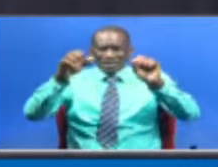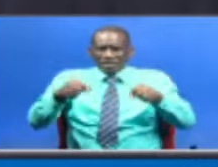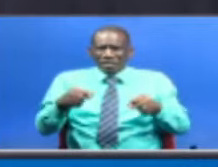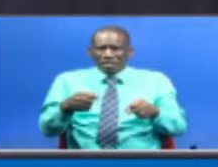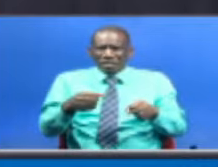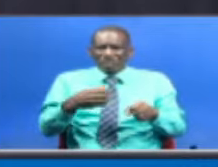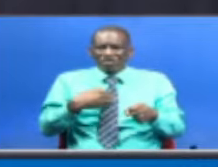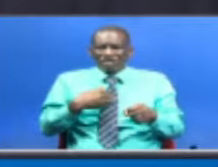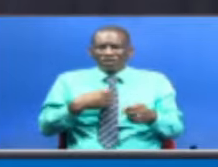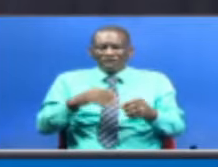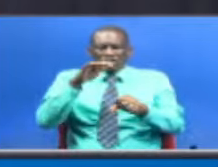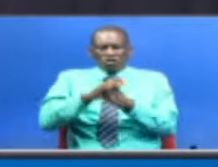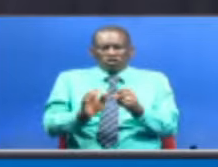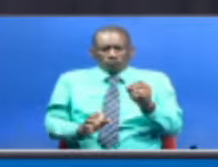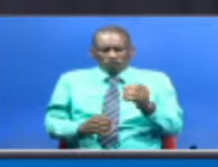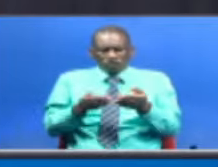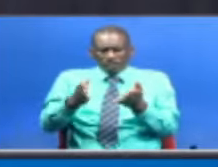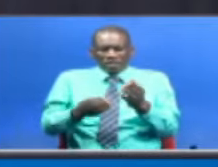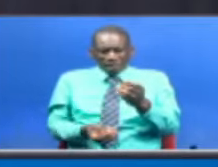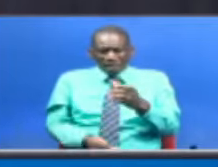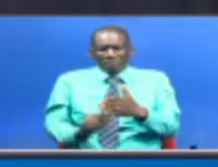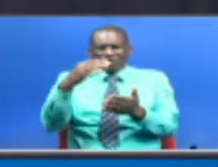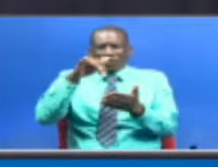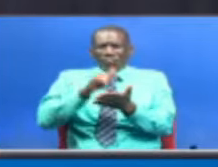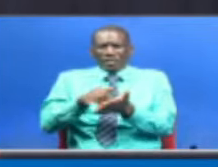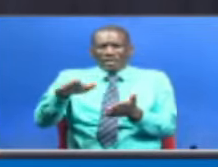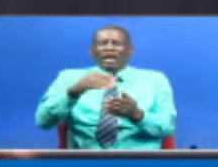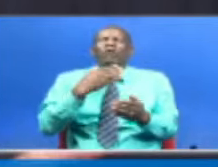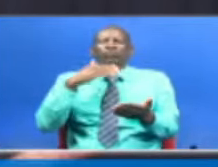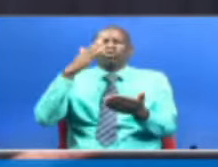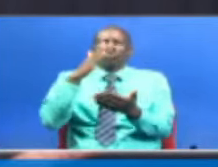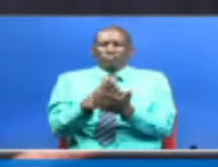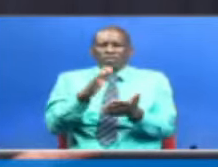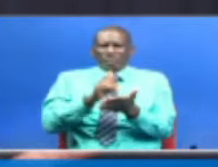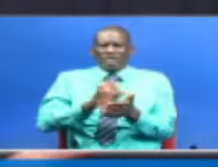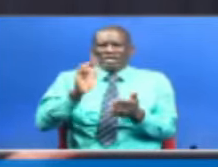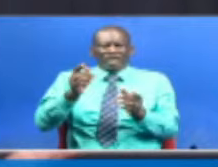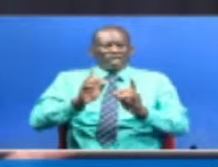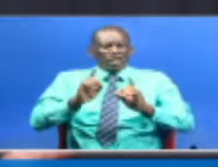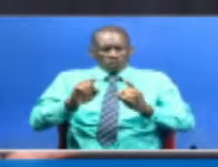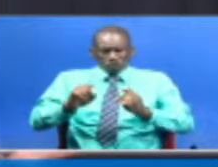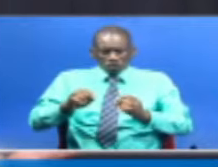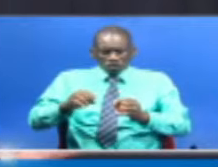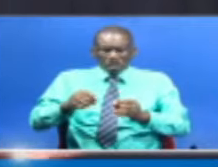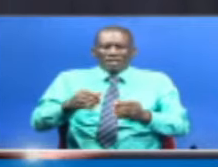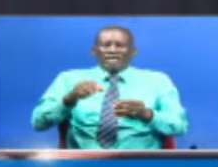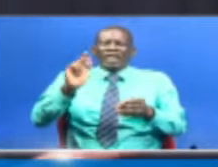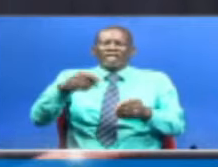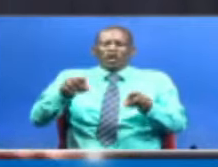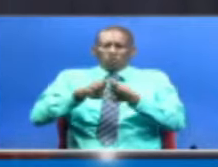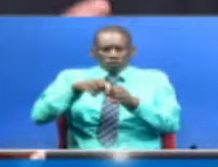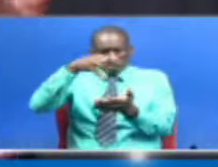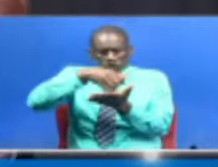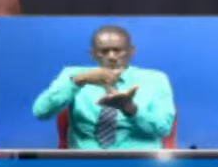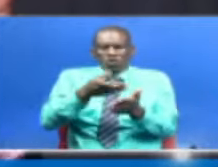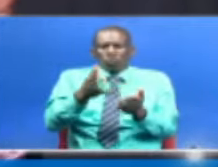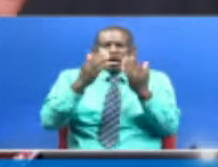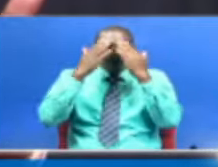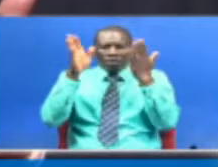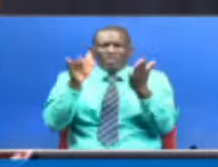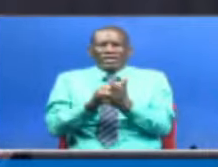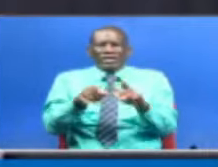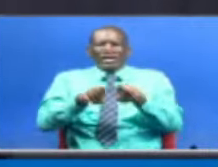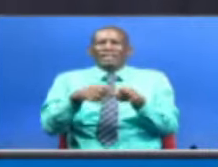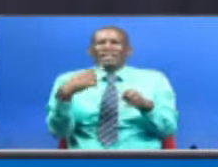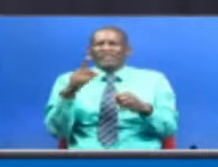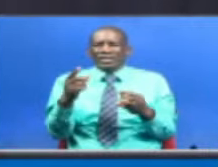development happening in that front, and I want to confirm that Kenya is not being left behind, because you are aware that, like I said, at